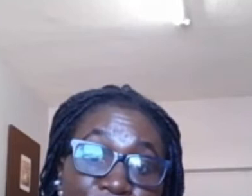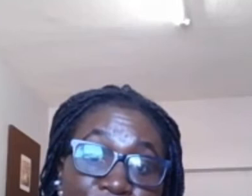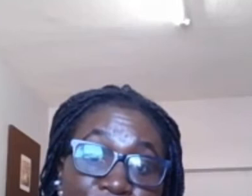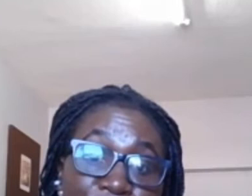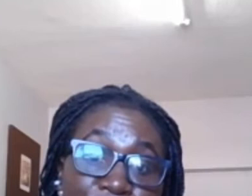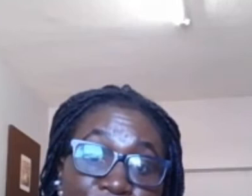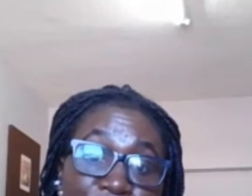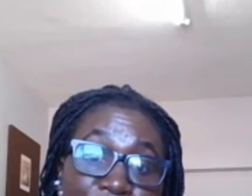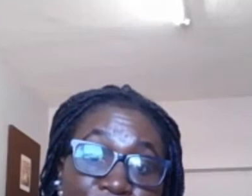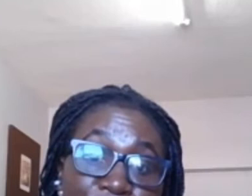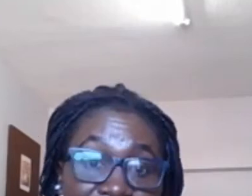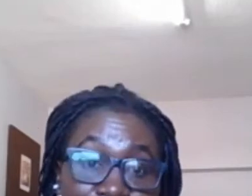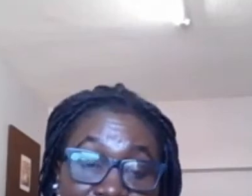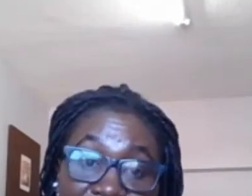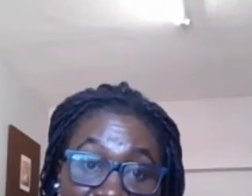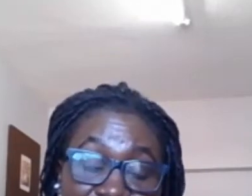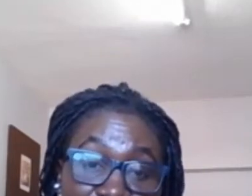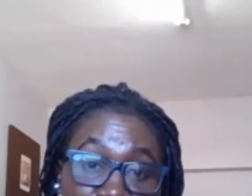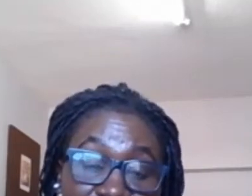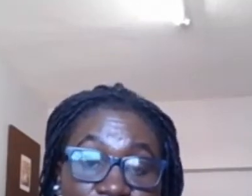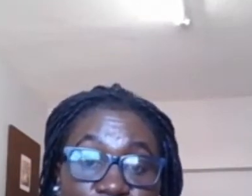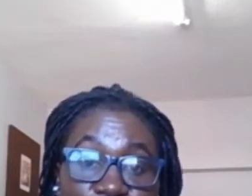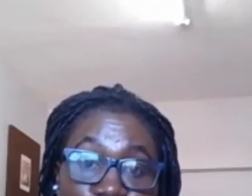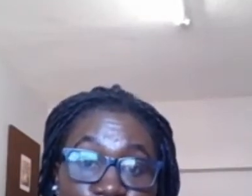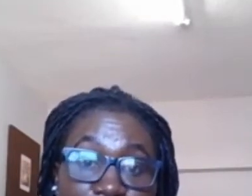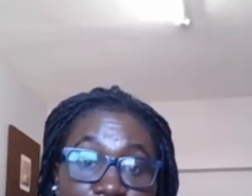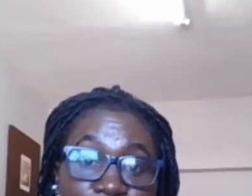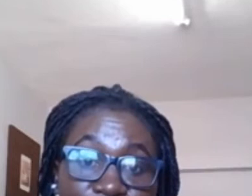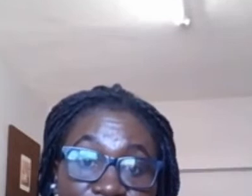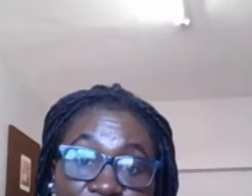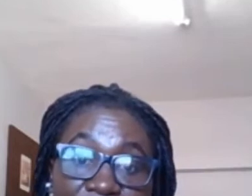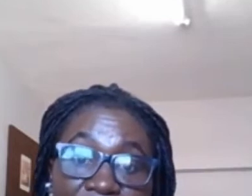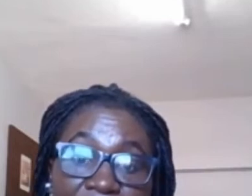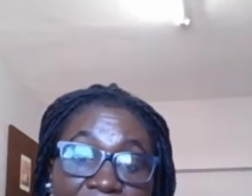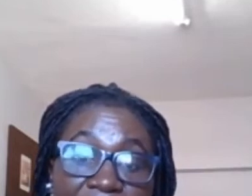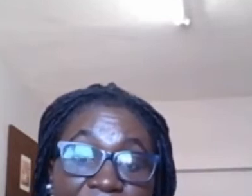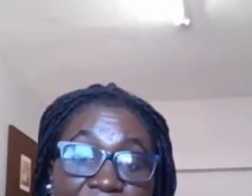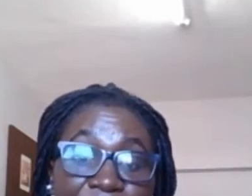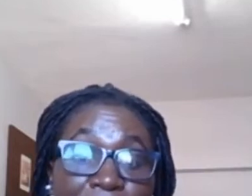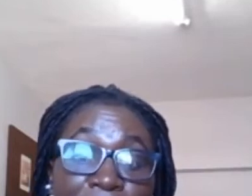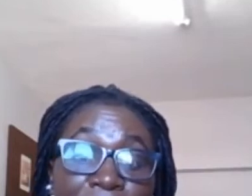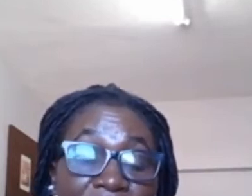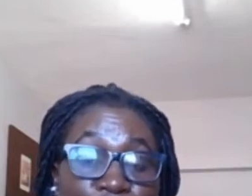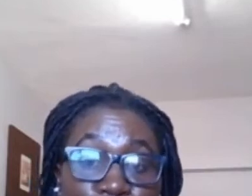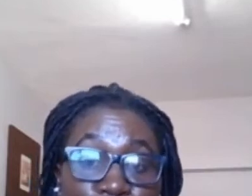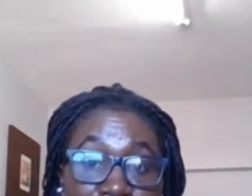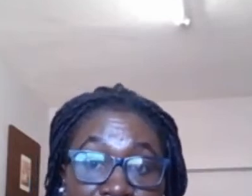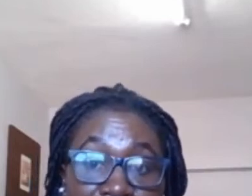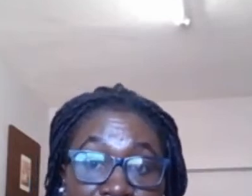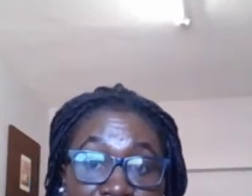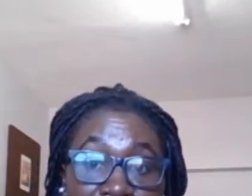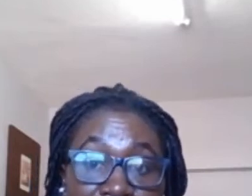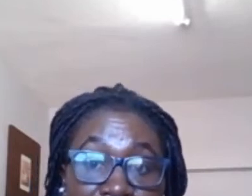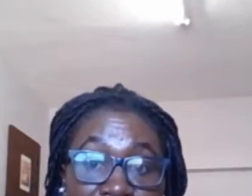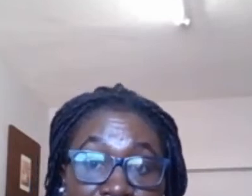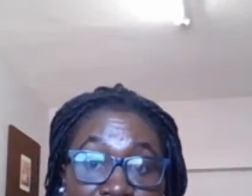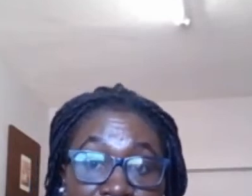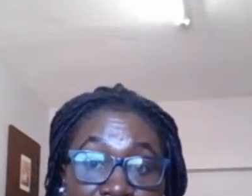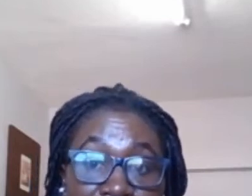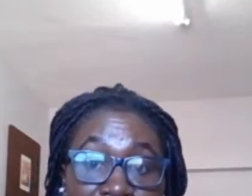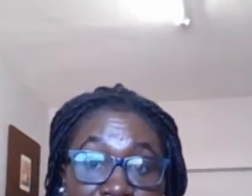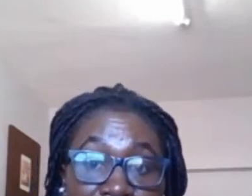to CCF to participate in their environmental education programs. I remember meeting Chewbacca on my first